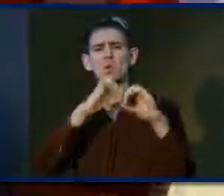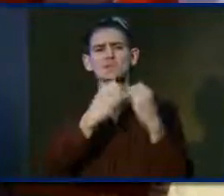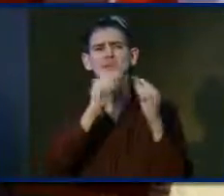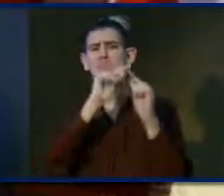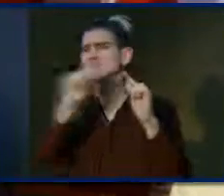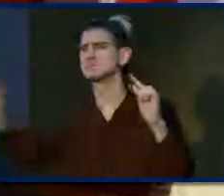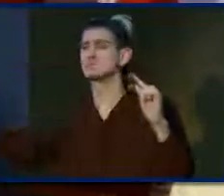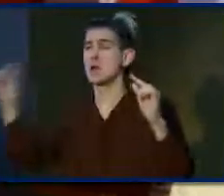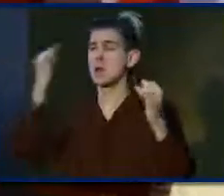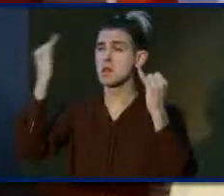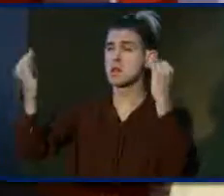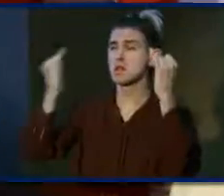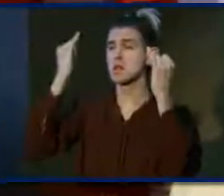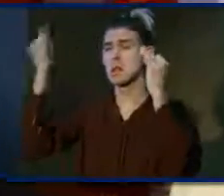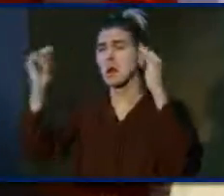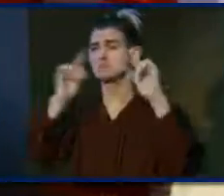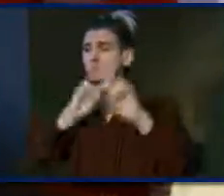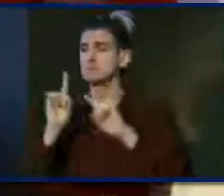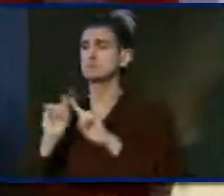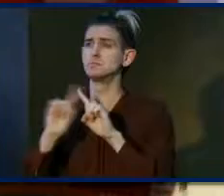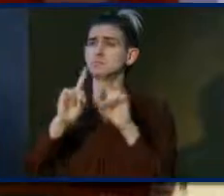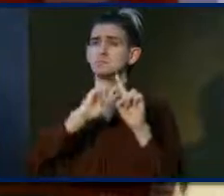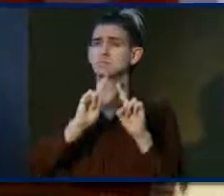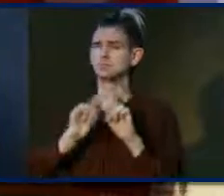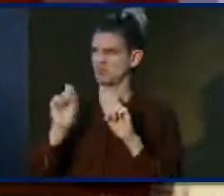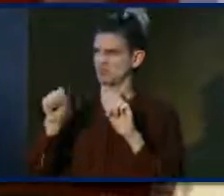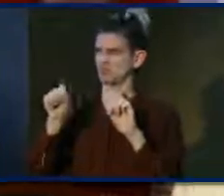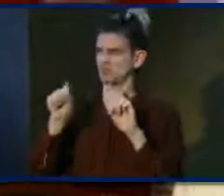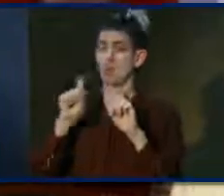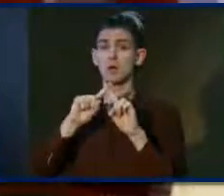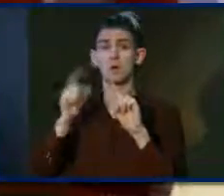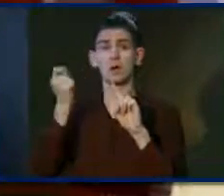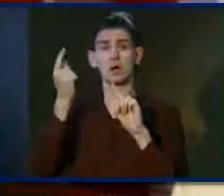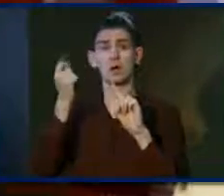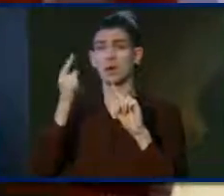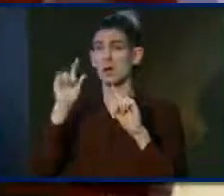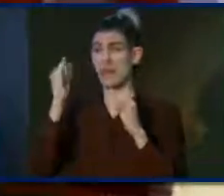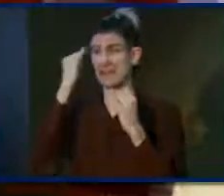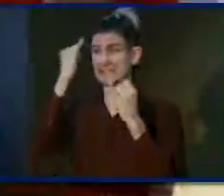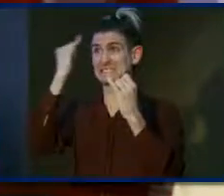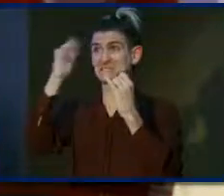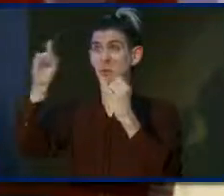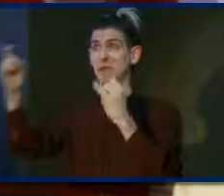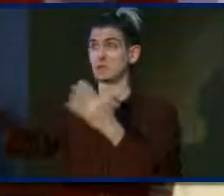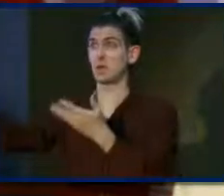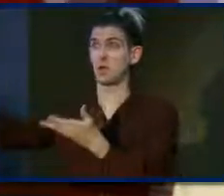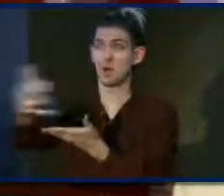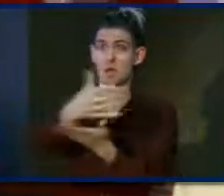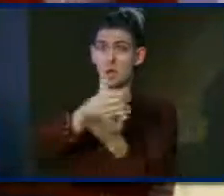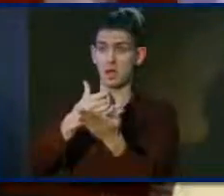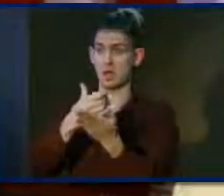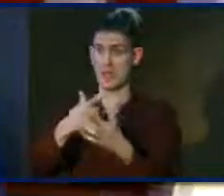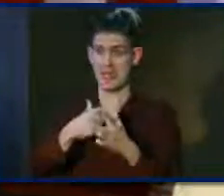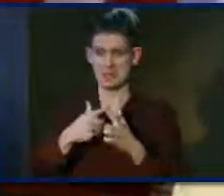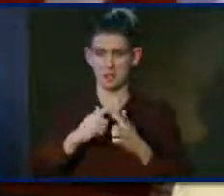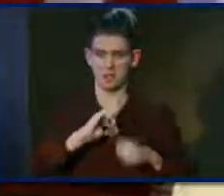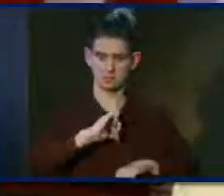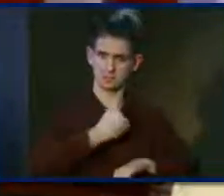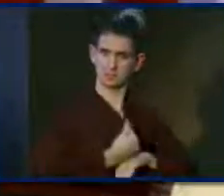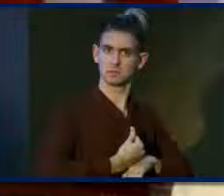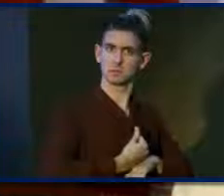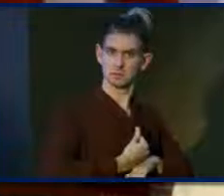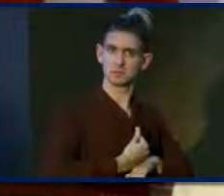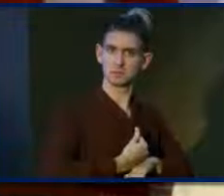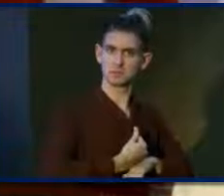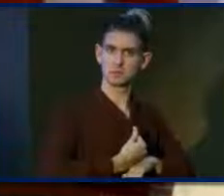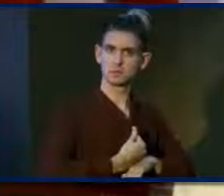ideas, but we really want to have a place to channel them. And if mayors on the front lines and cities are making this commitment to the right